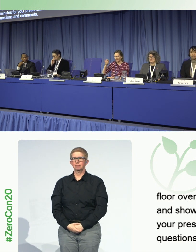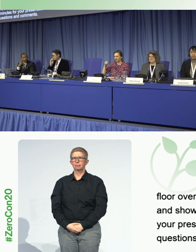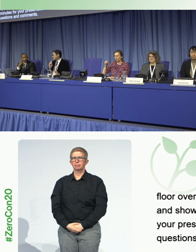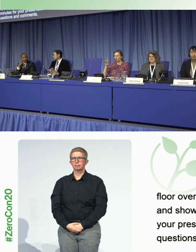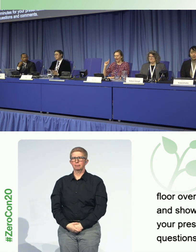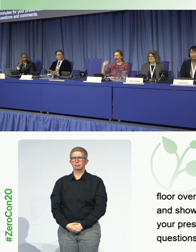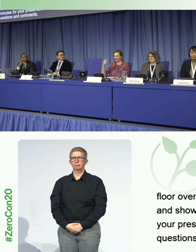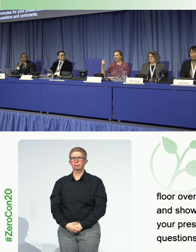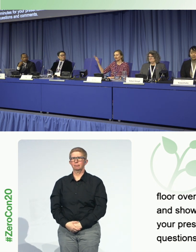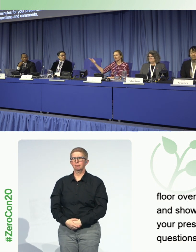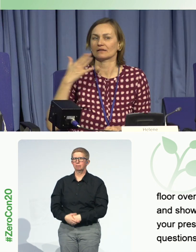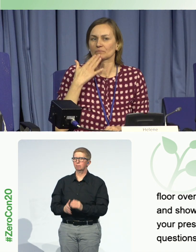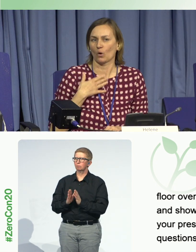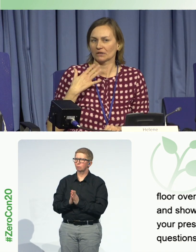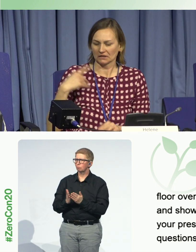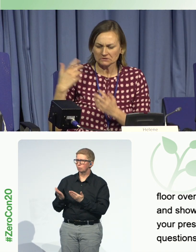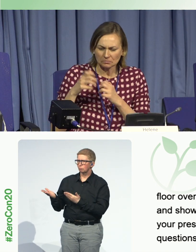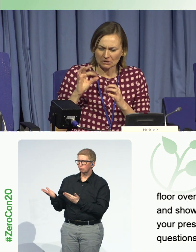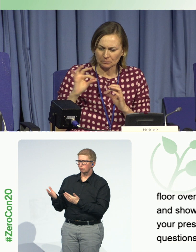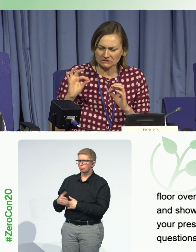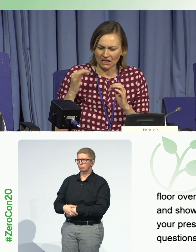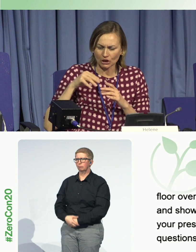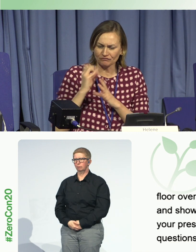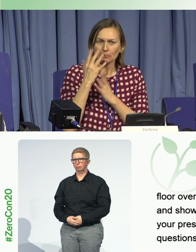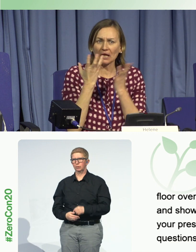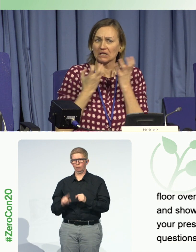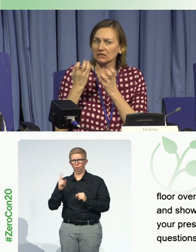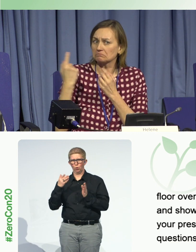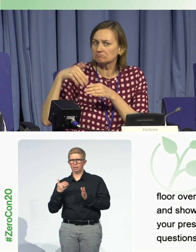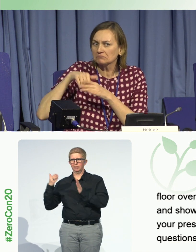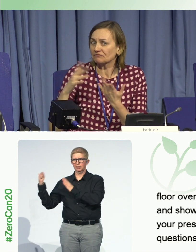If you could start, Mr. Mulat, please.